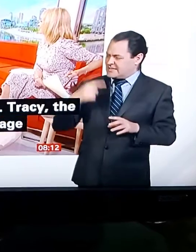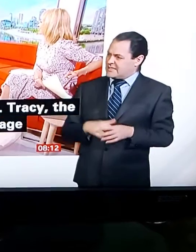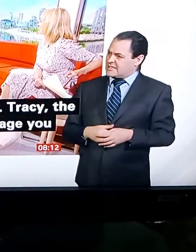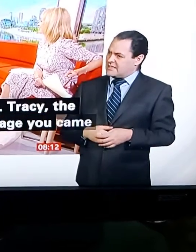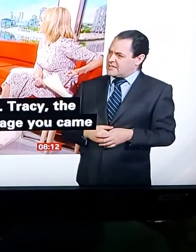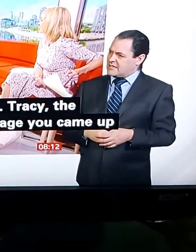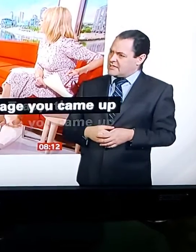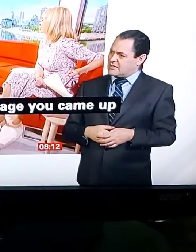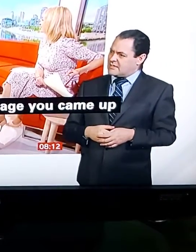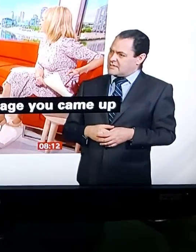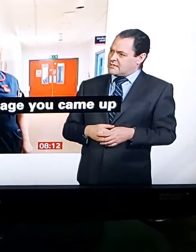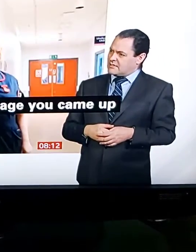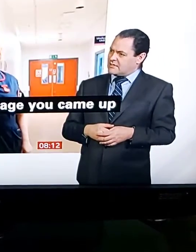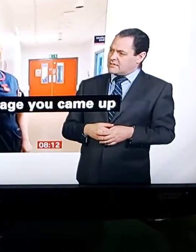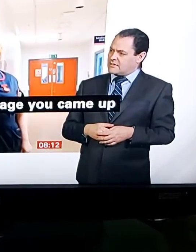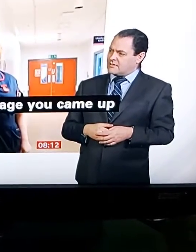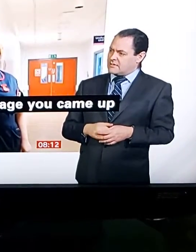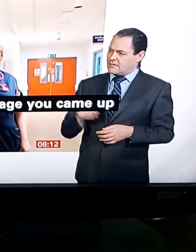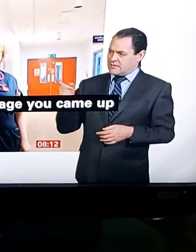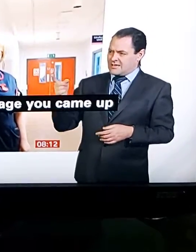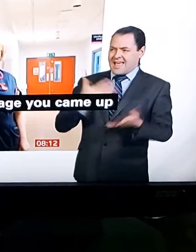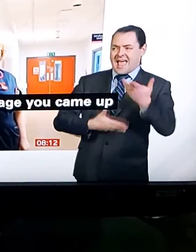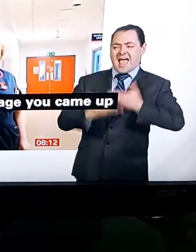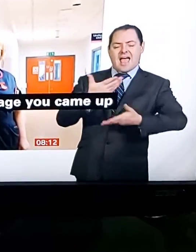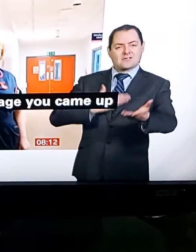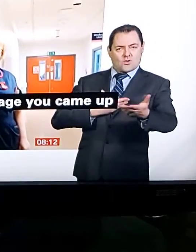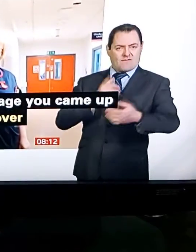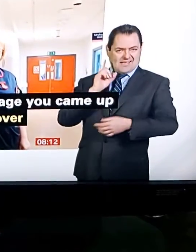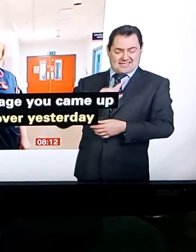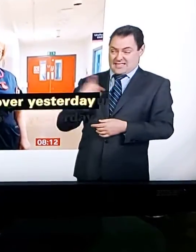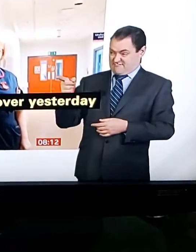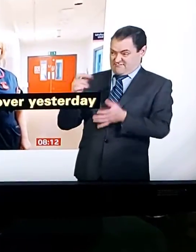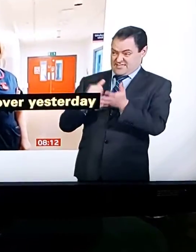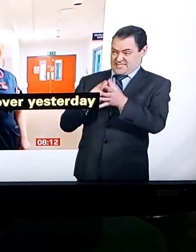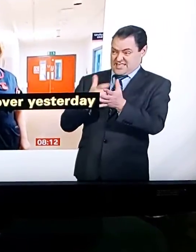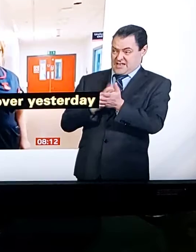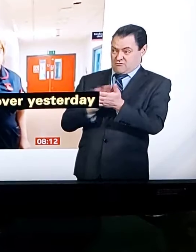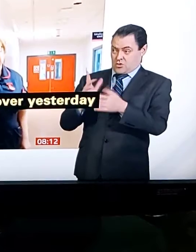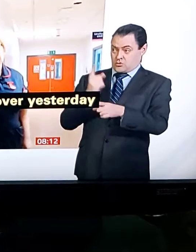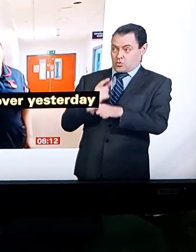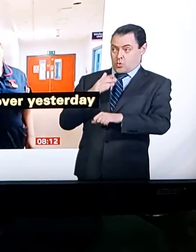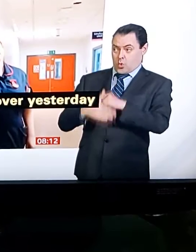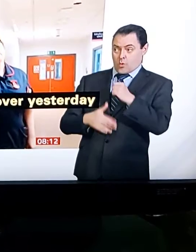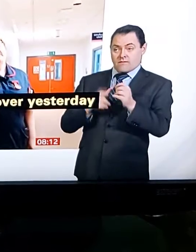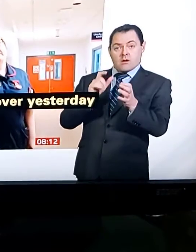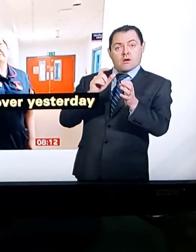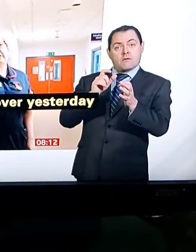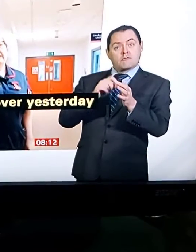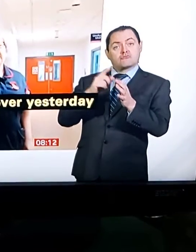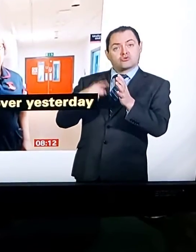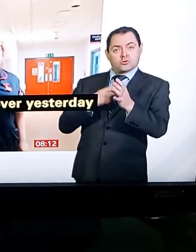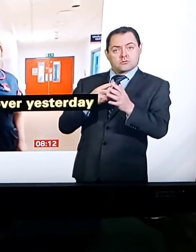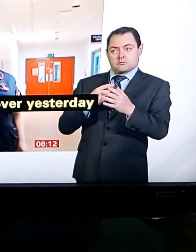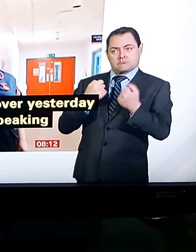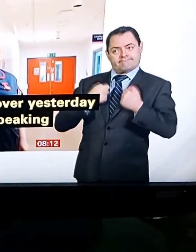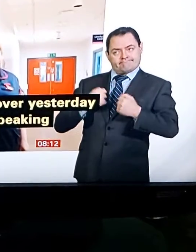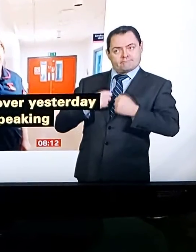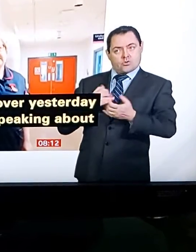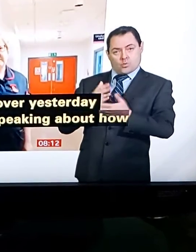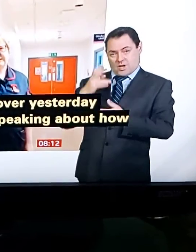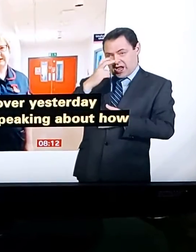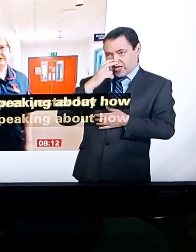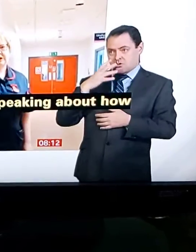After our handover yesterday morning, Sarah was speaking about how Boris had become unwell overnight, and she wanted